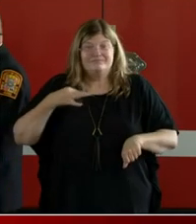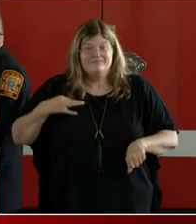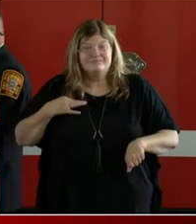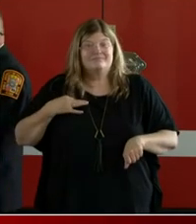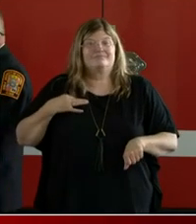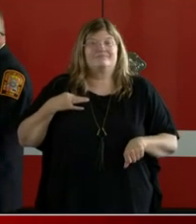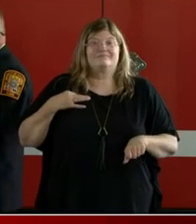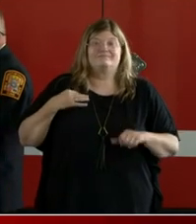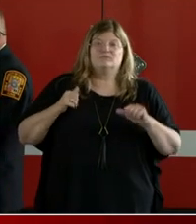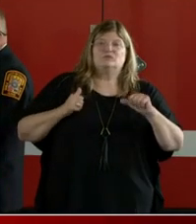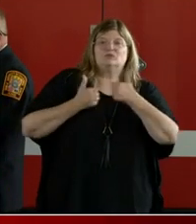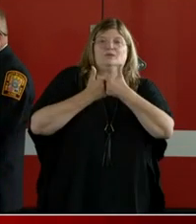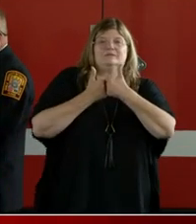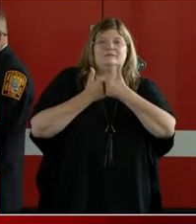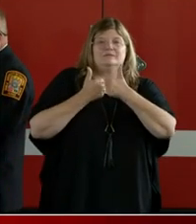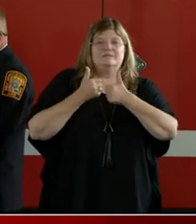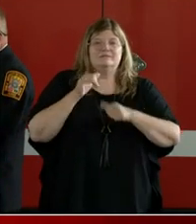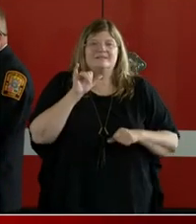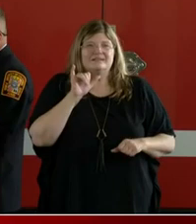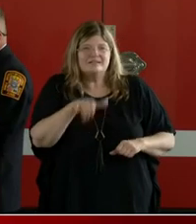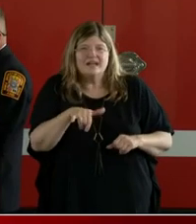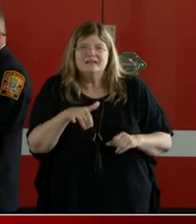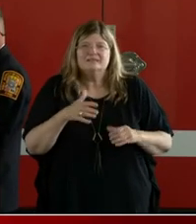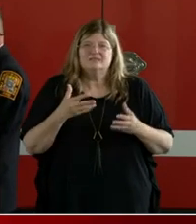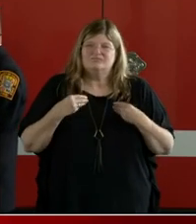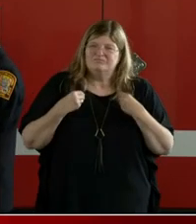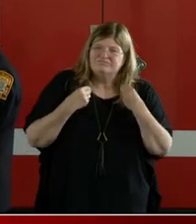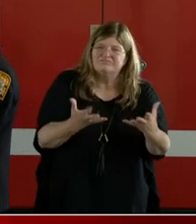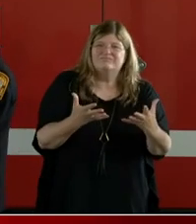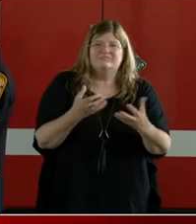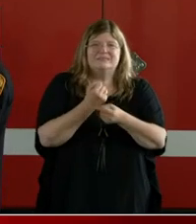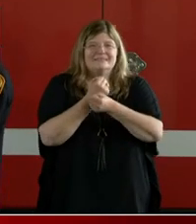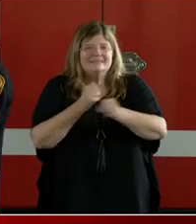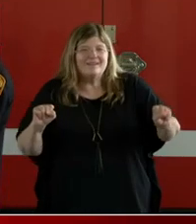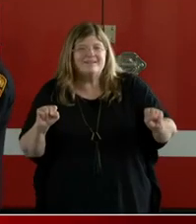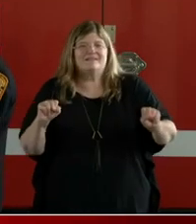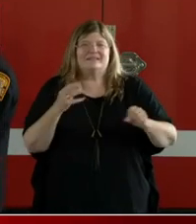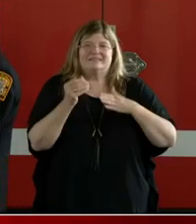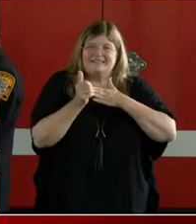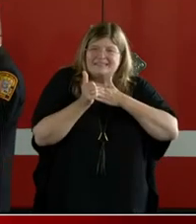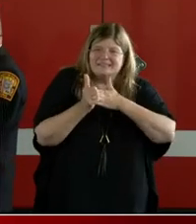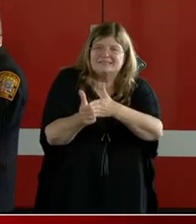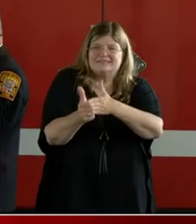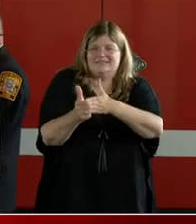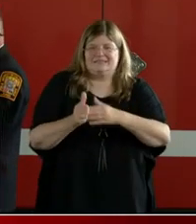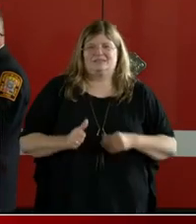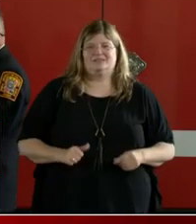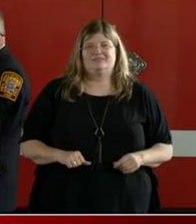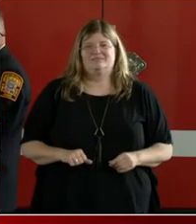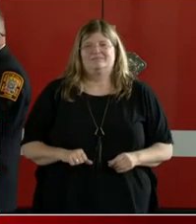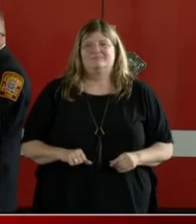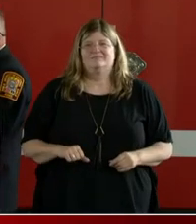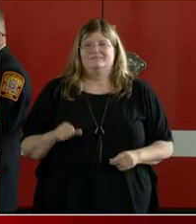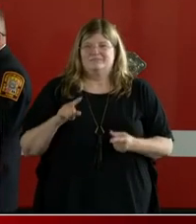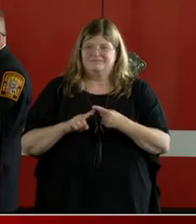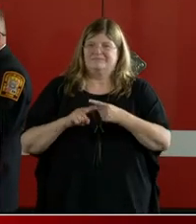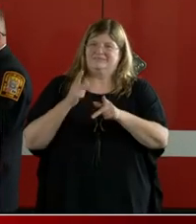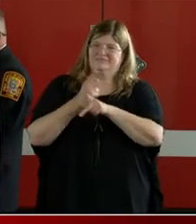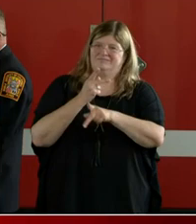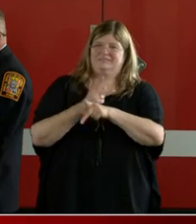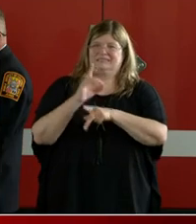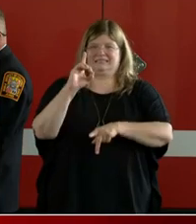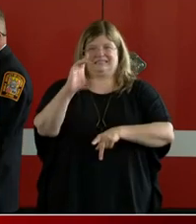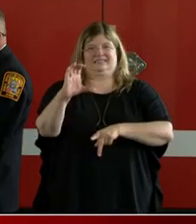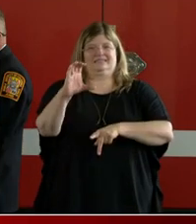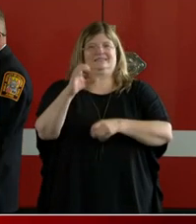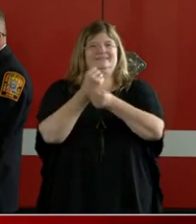work wisely and provide the safety that required to keep our citizens and yourself safe. I thank you for